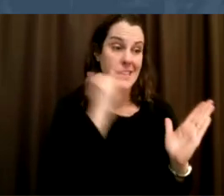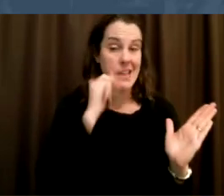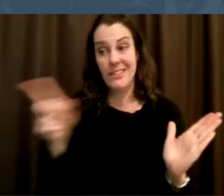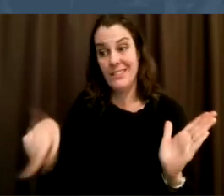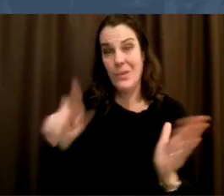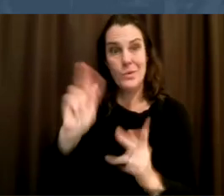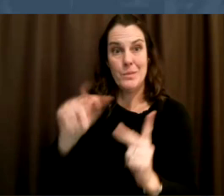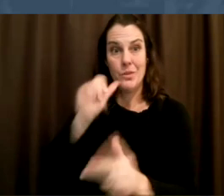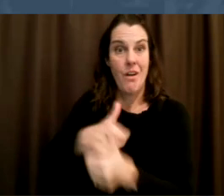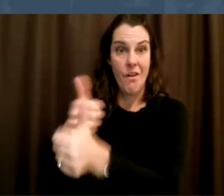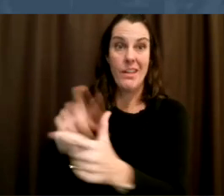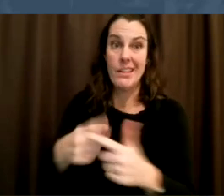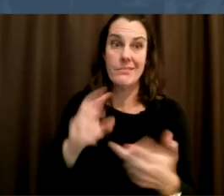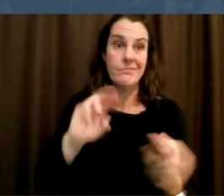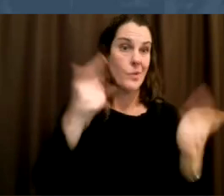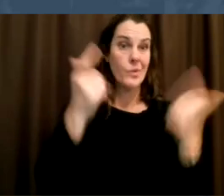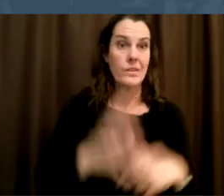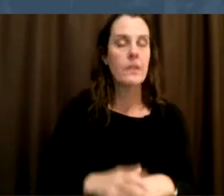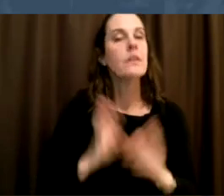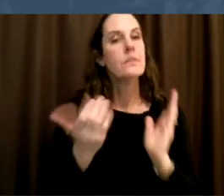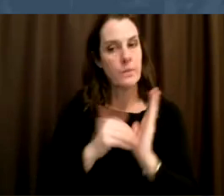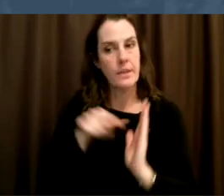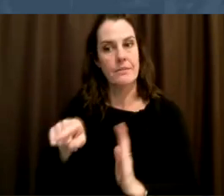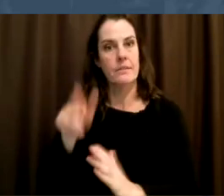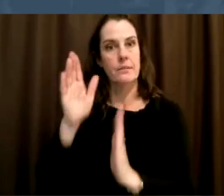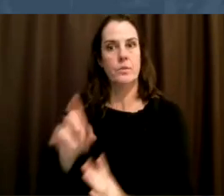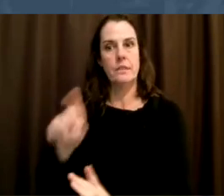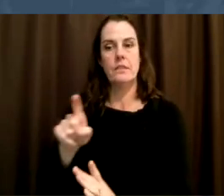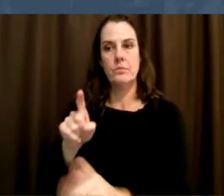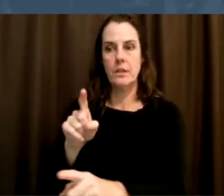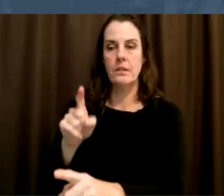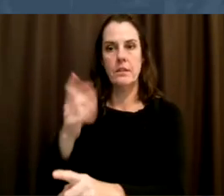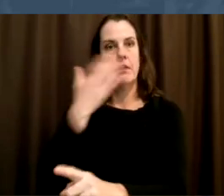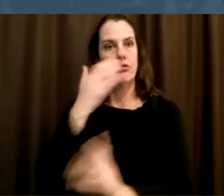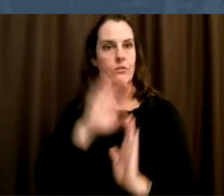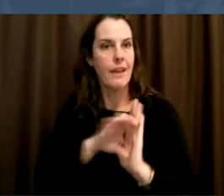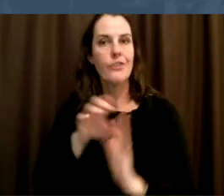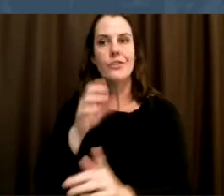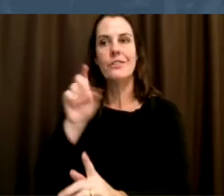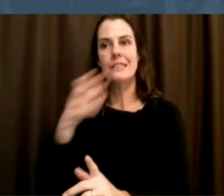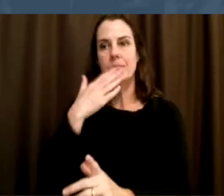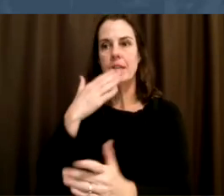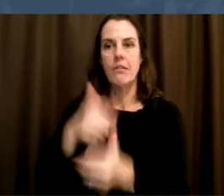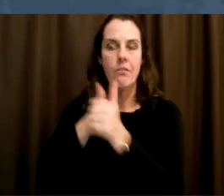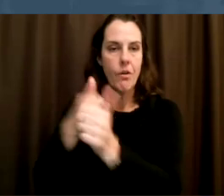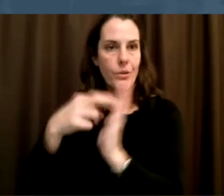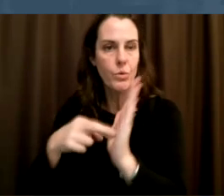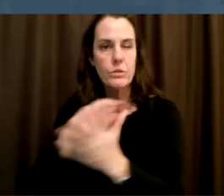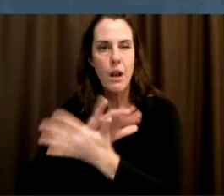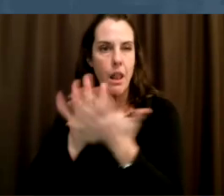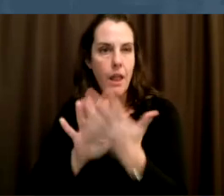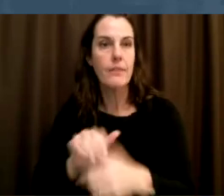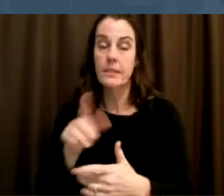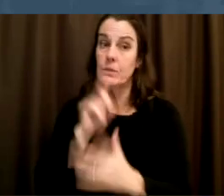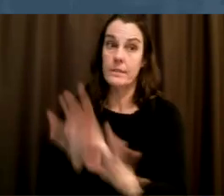So really it's character of the personnel who are doing those control activities that's very crucial.